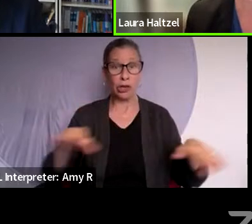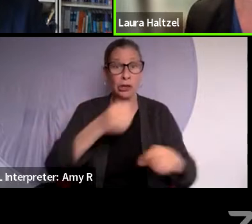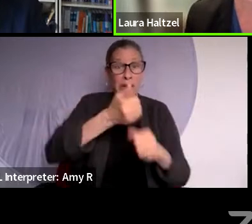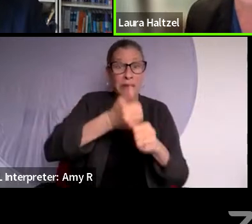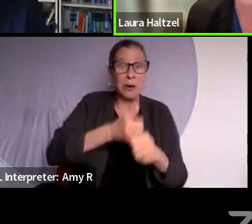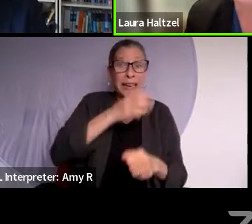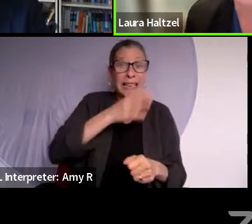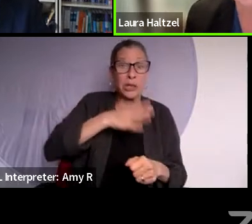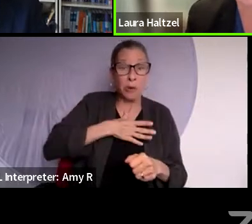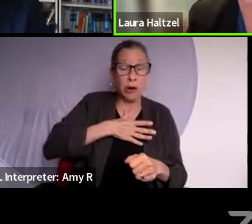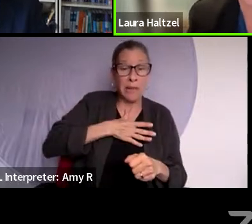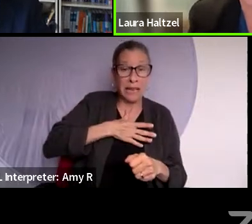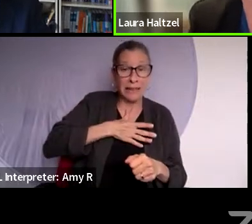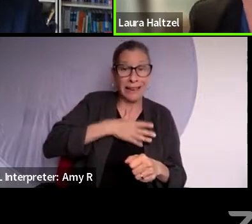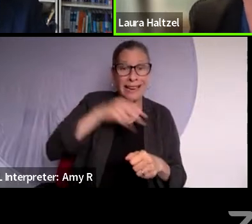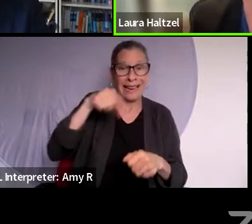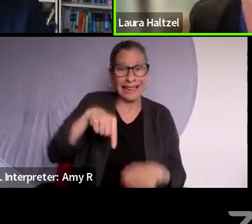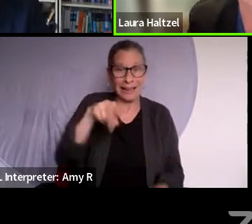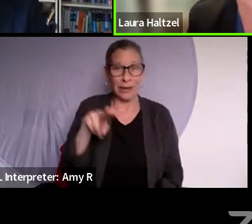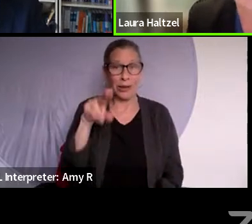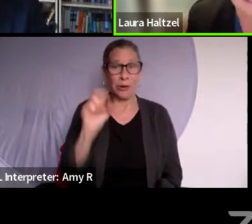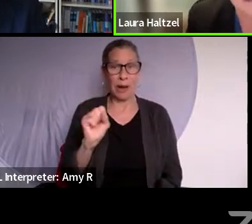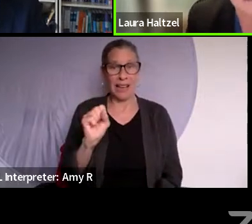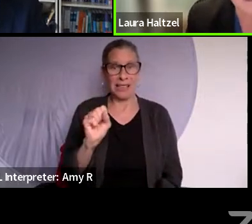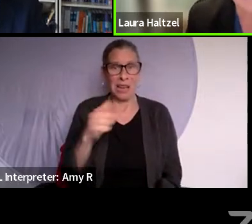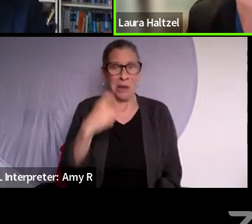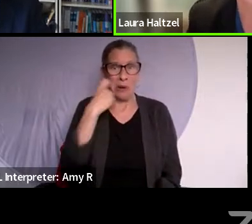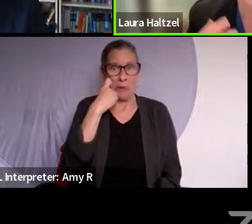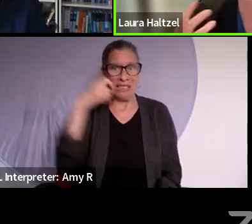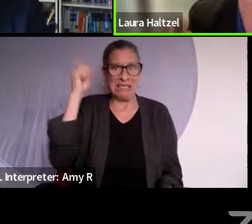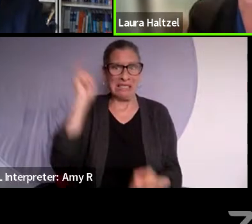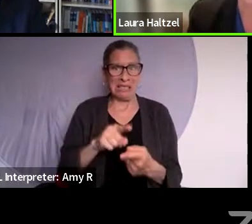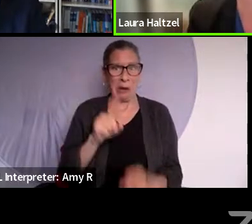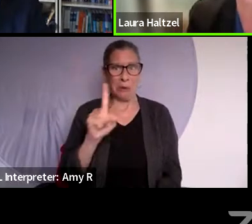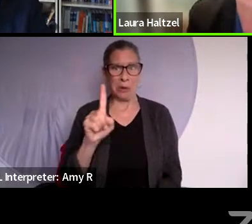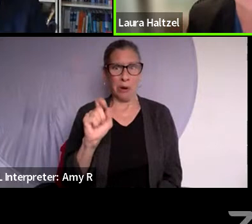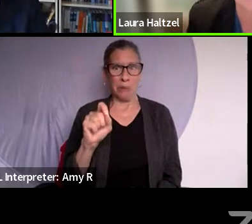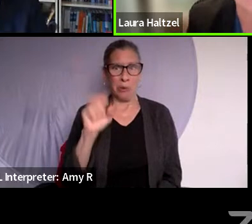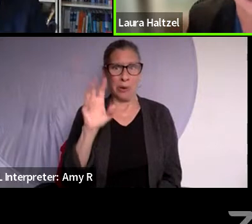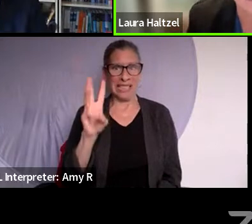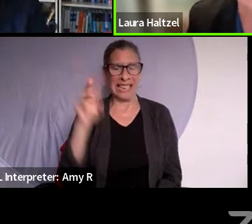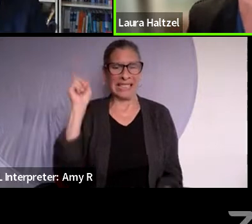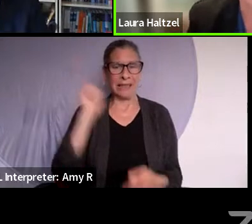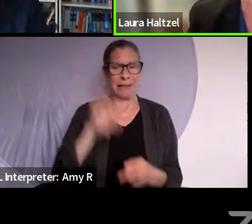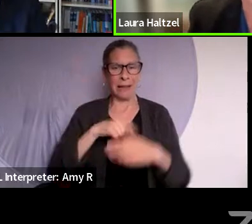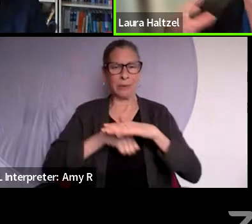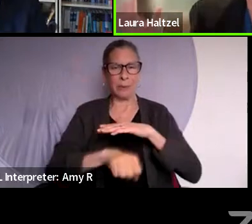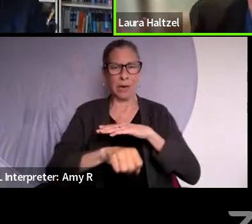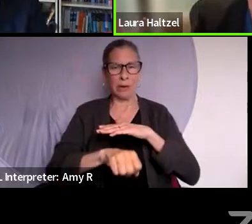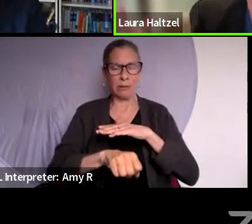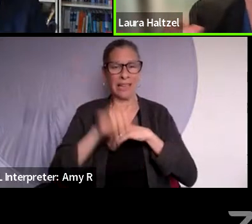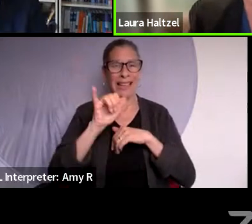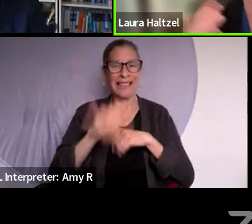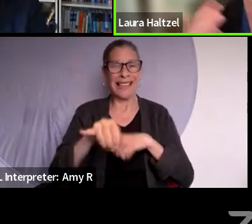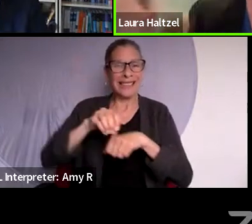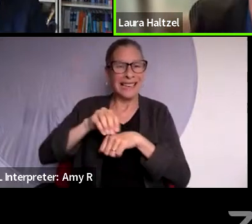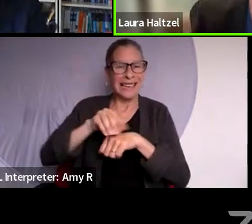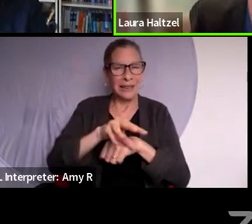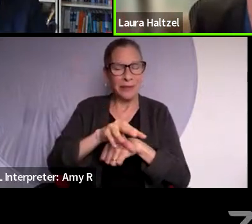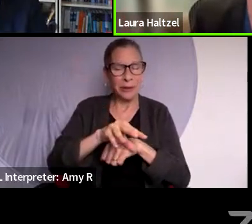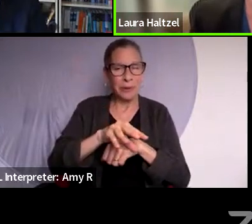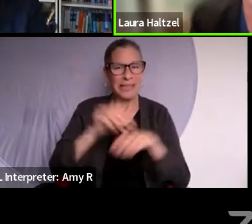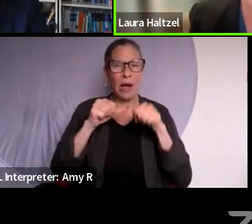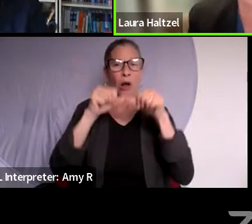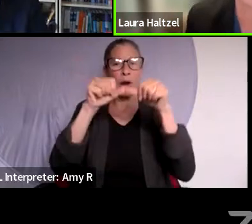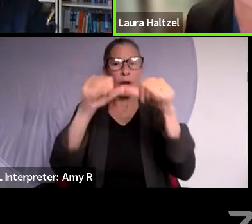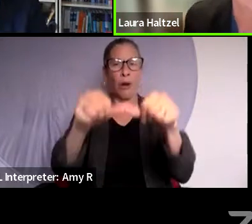States. But recently it's been as low as 1.6. And so that's part of what's driving our longer term